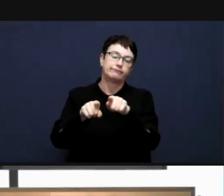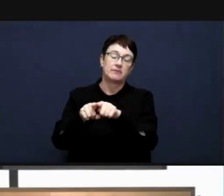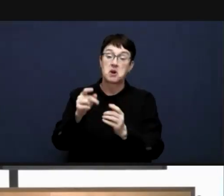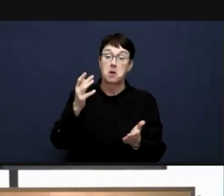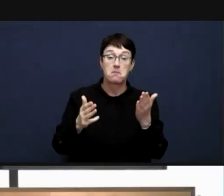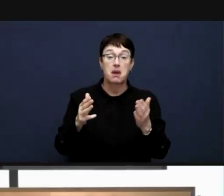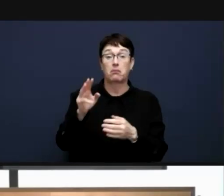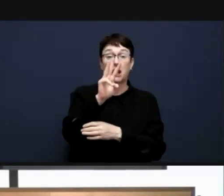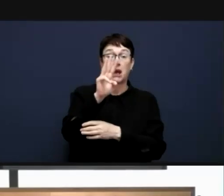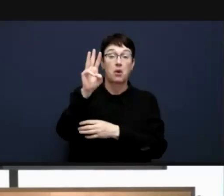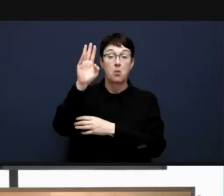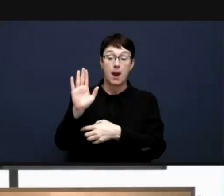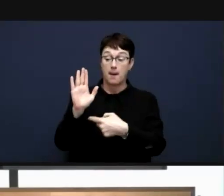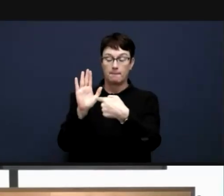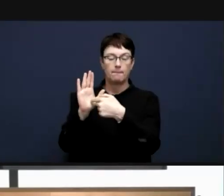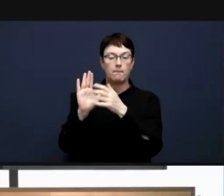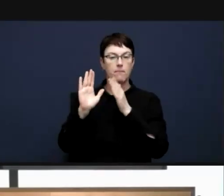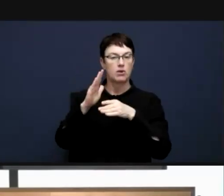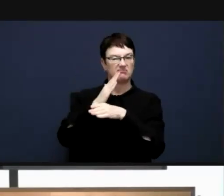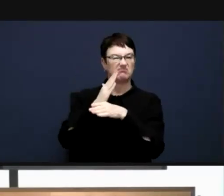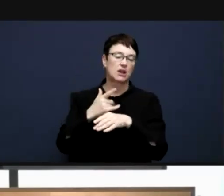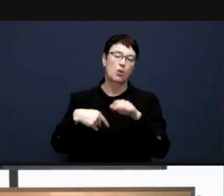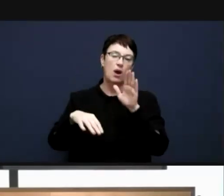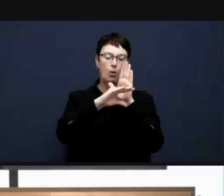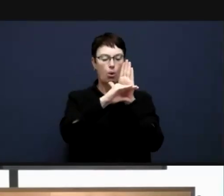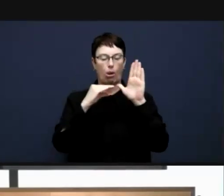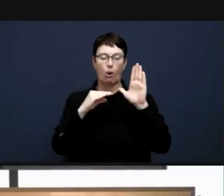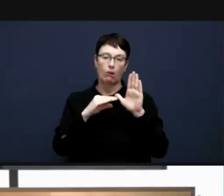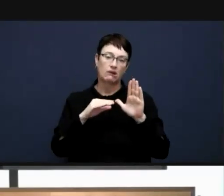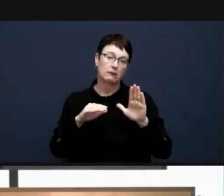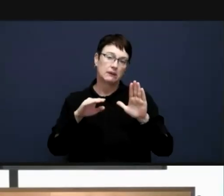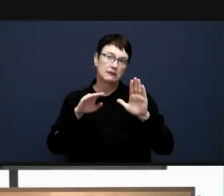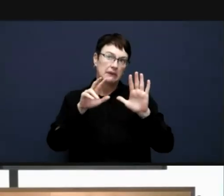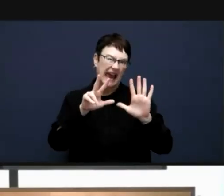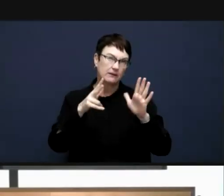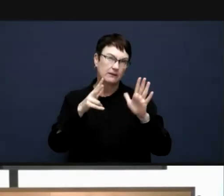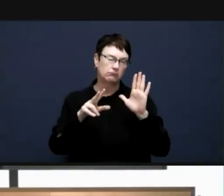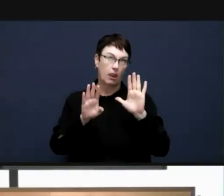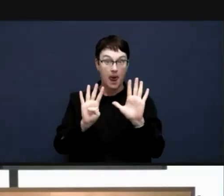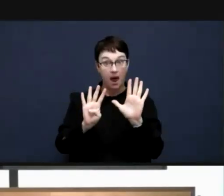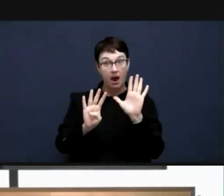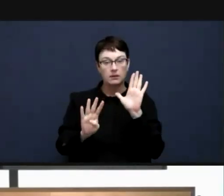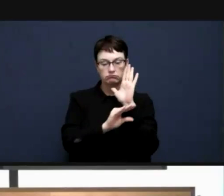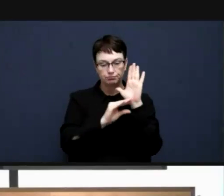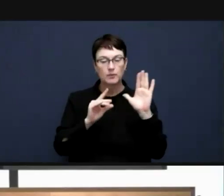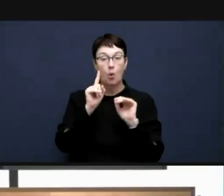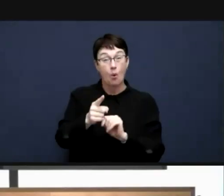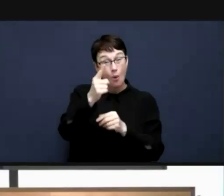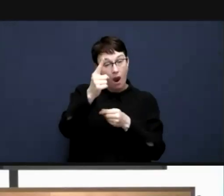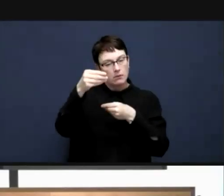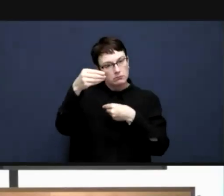9 of the standard, or a non-web format, basically document conforming to clause 10 of the